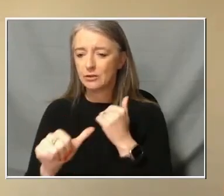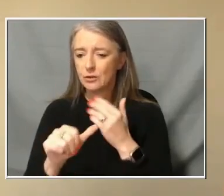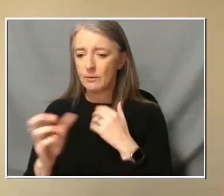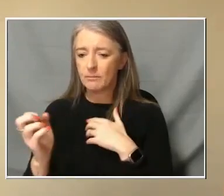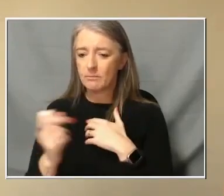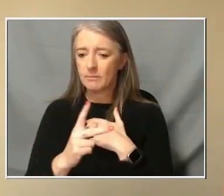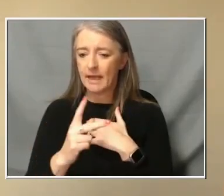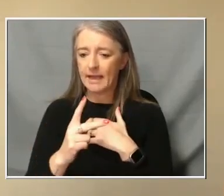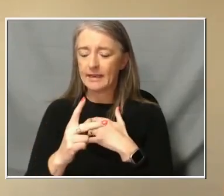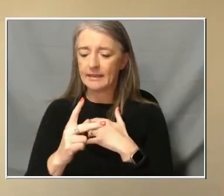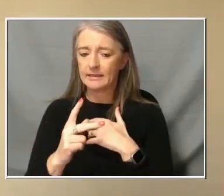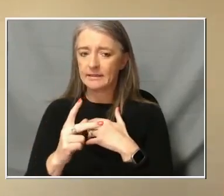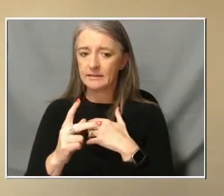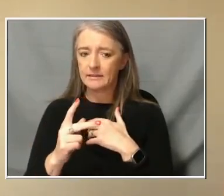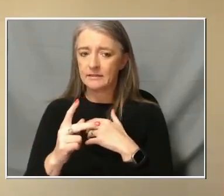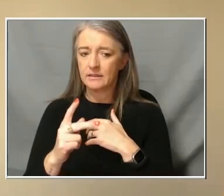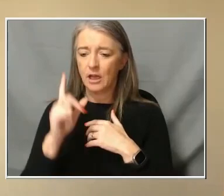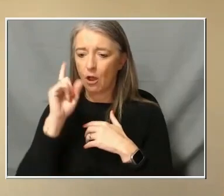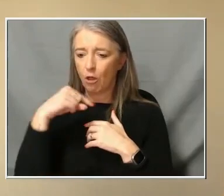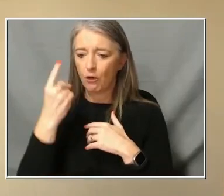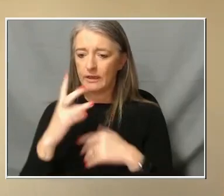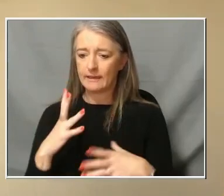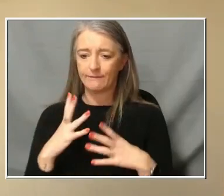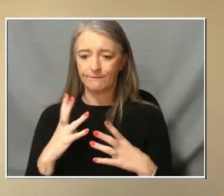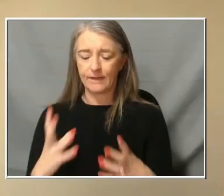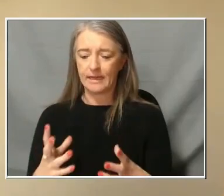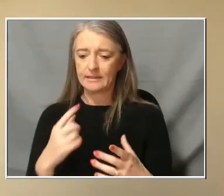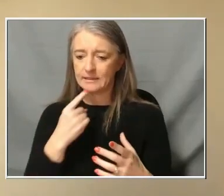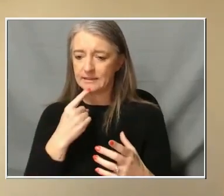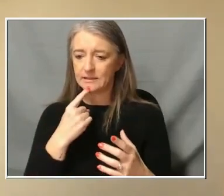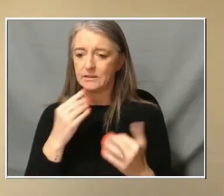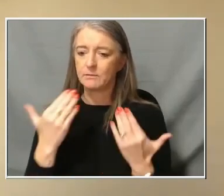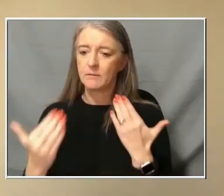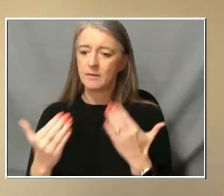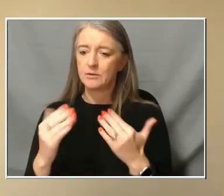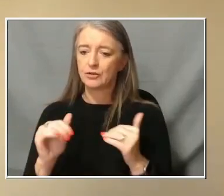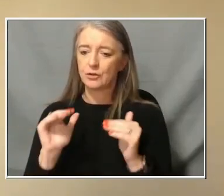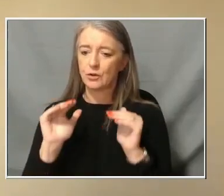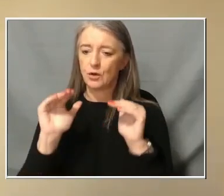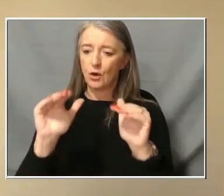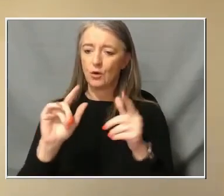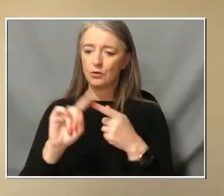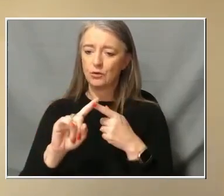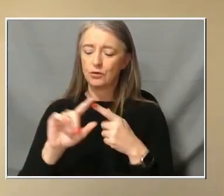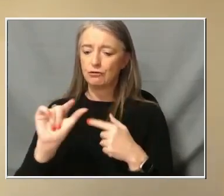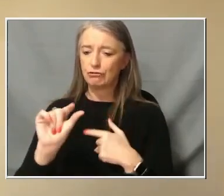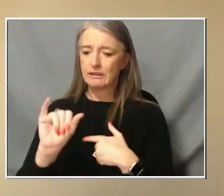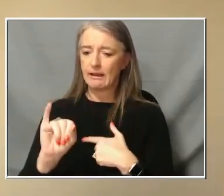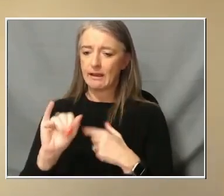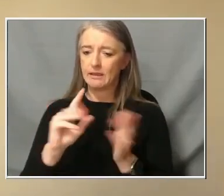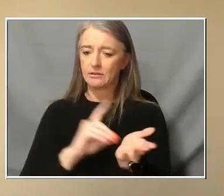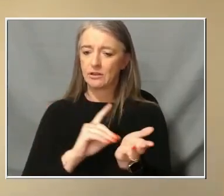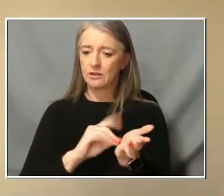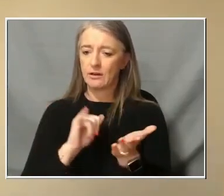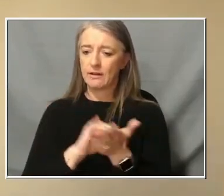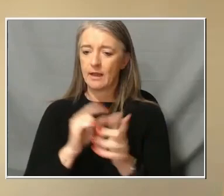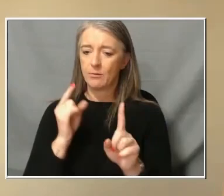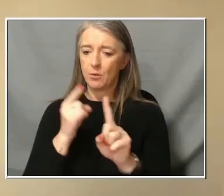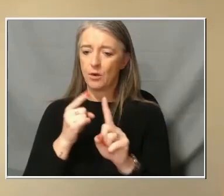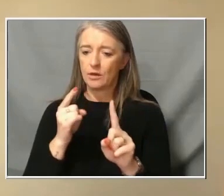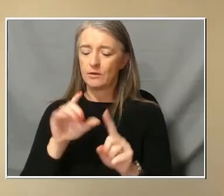back looking fine, they said I should probably go to a GI doctor. And at that point, that's